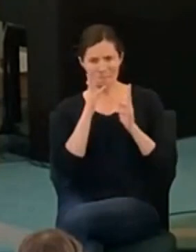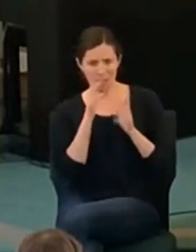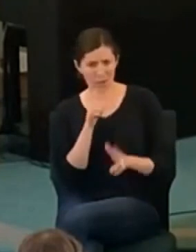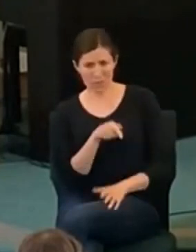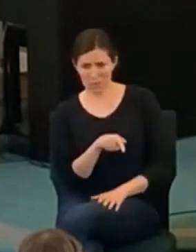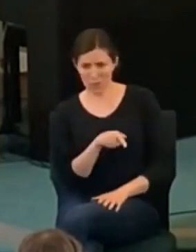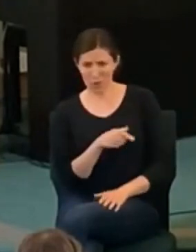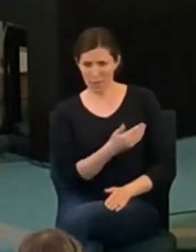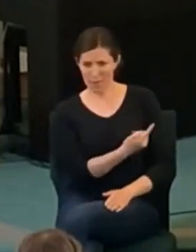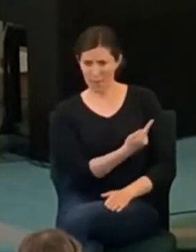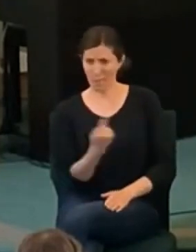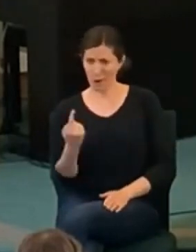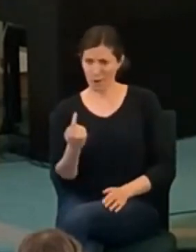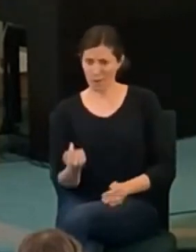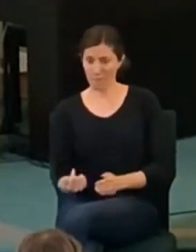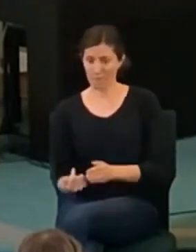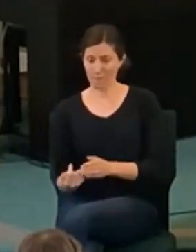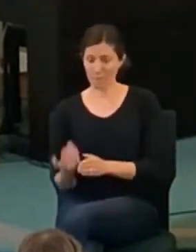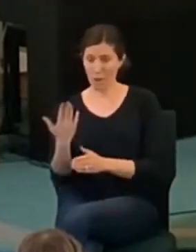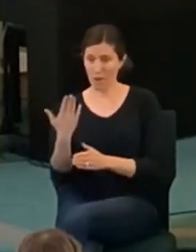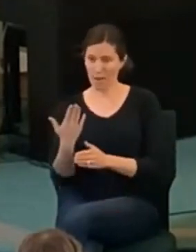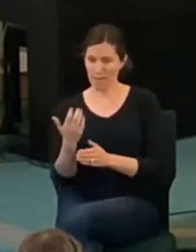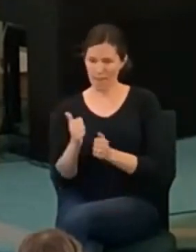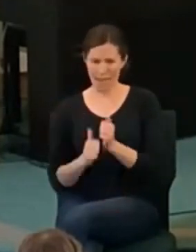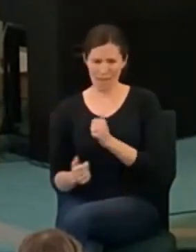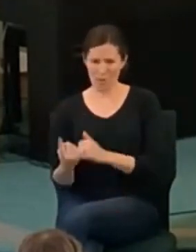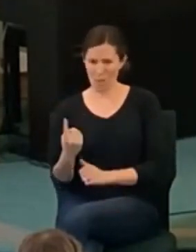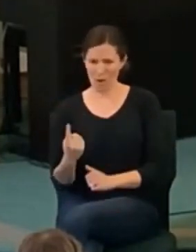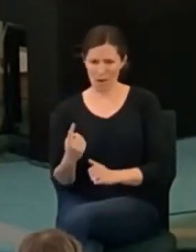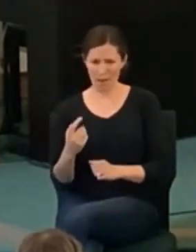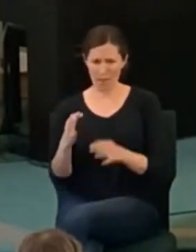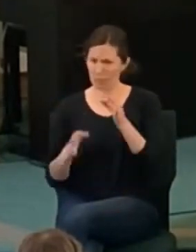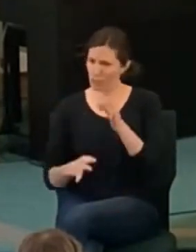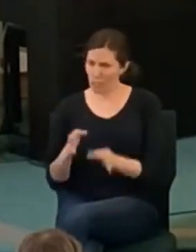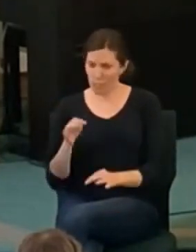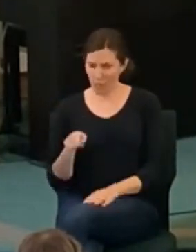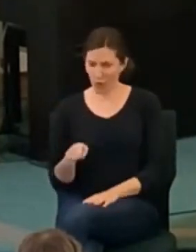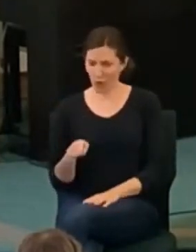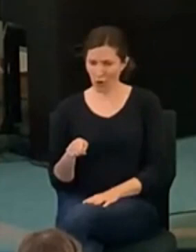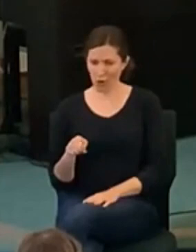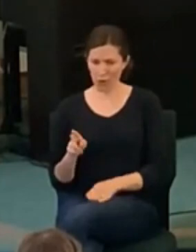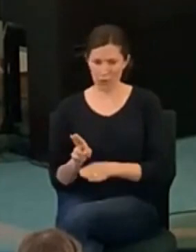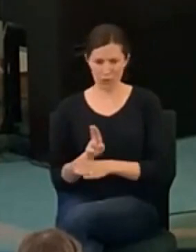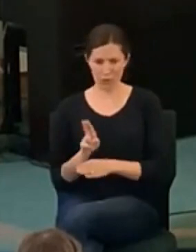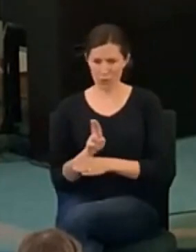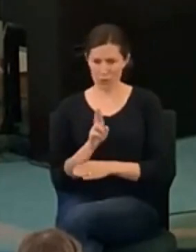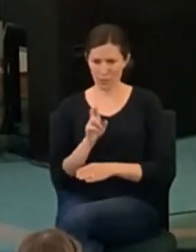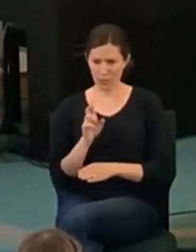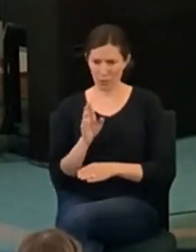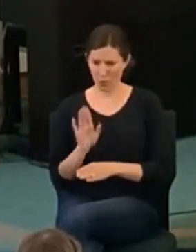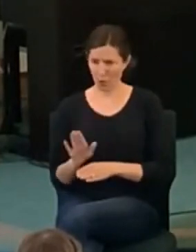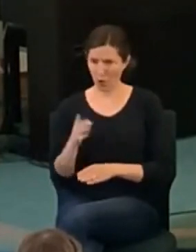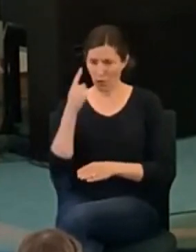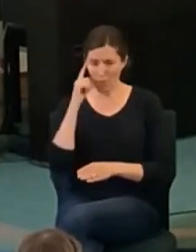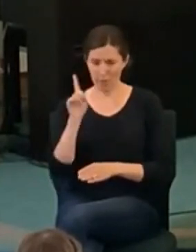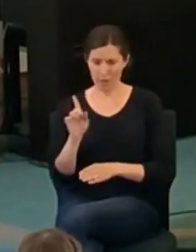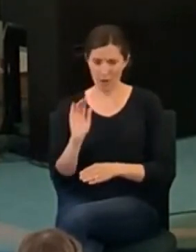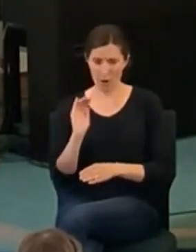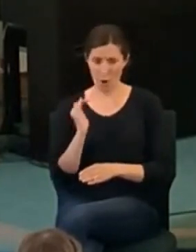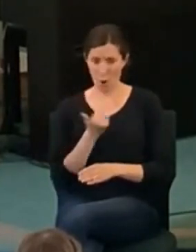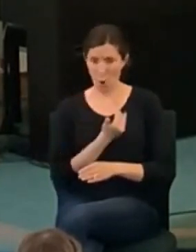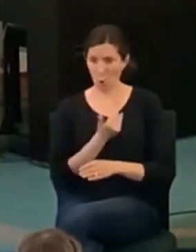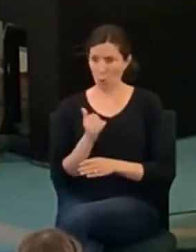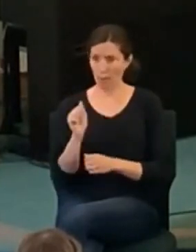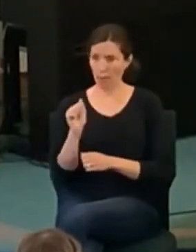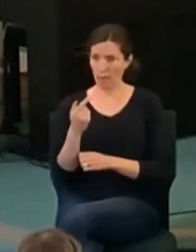I personally think he probably was upset with these Pharisees and scribes. He was ticked off that they